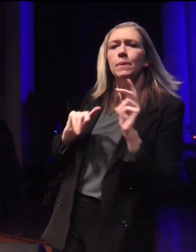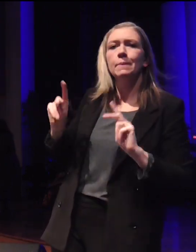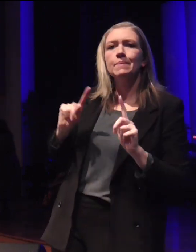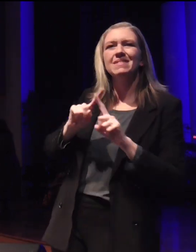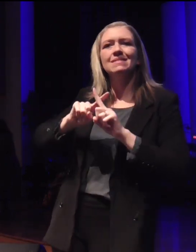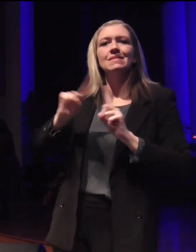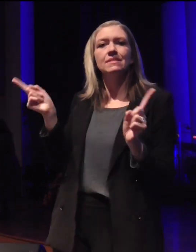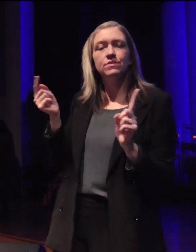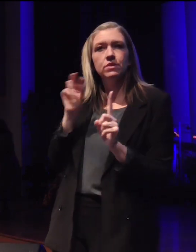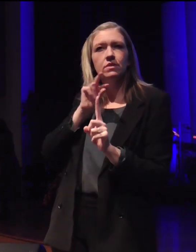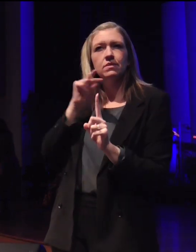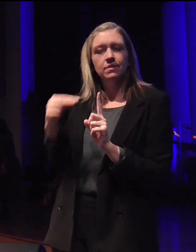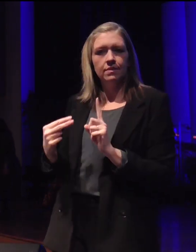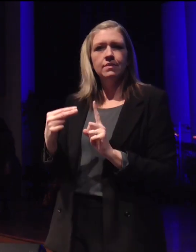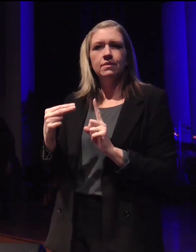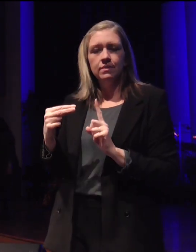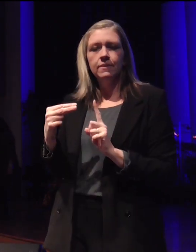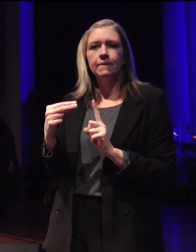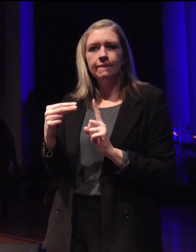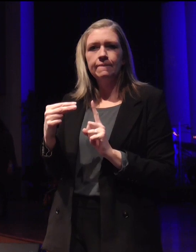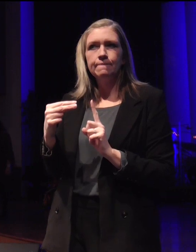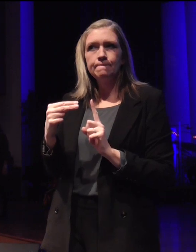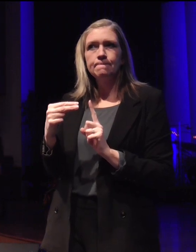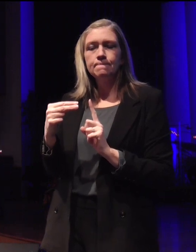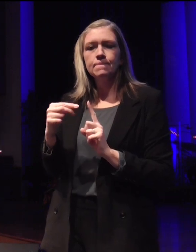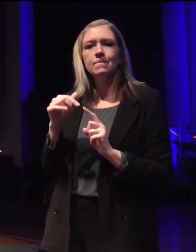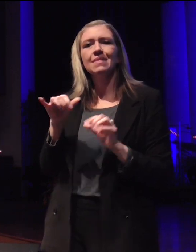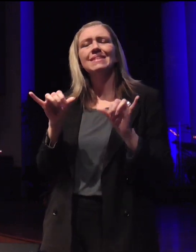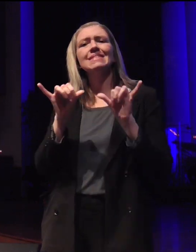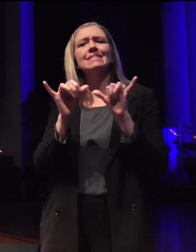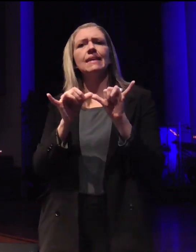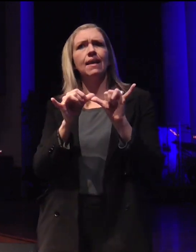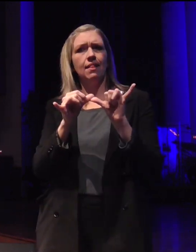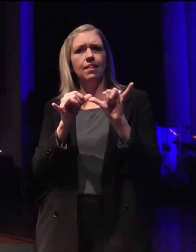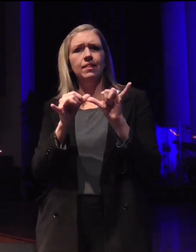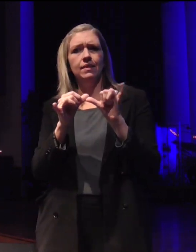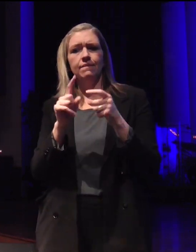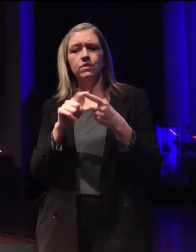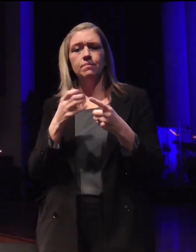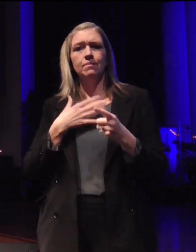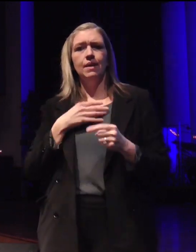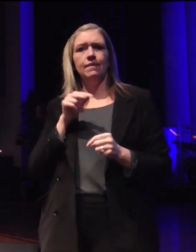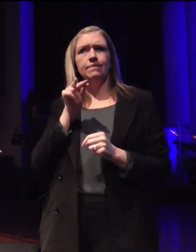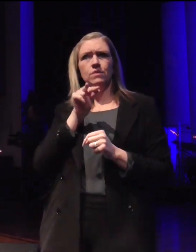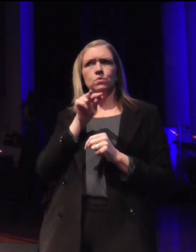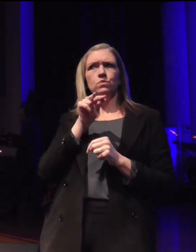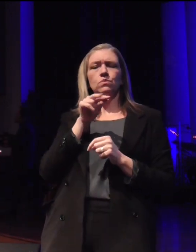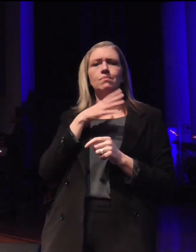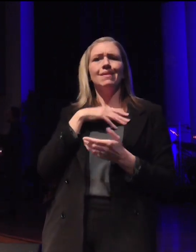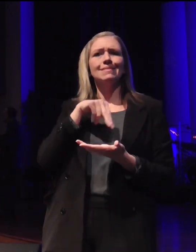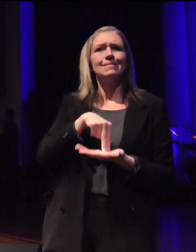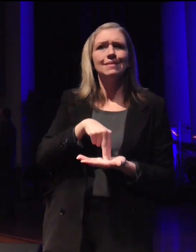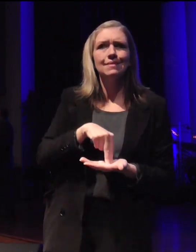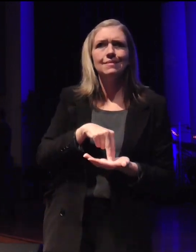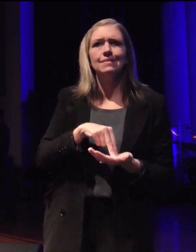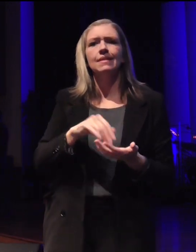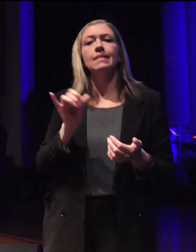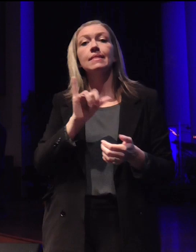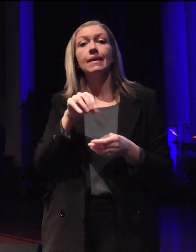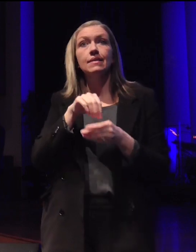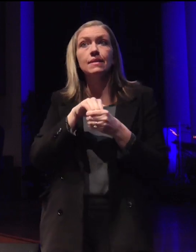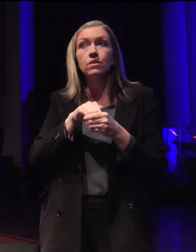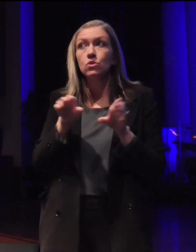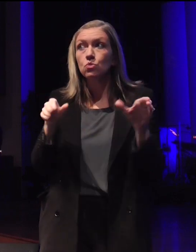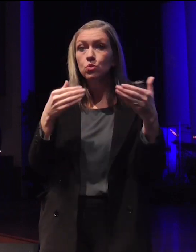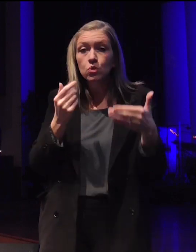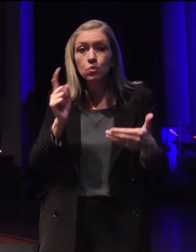different perspective. And does this scale from the standpoint of the little things like being in a room